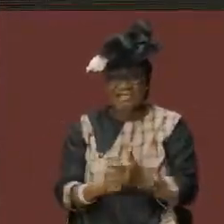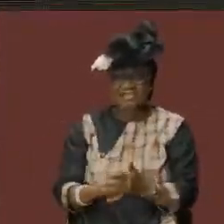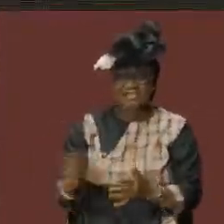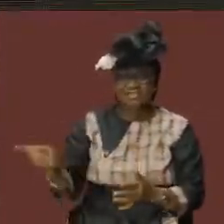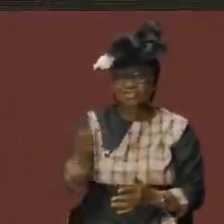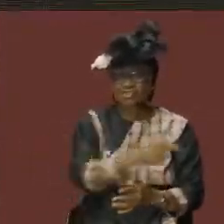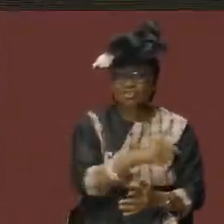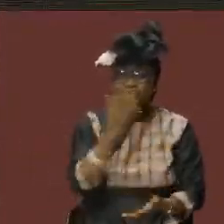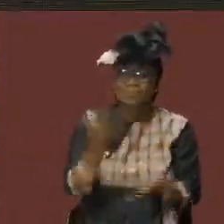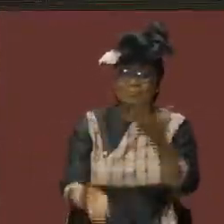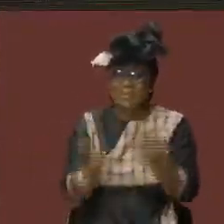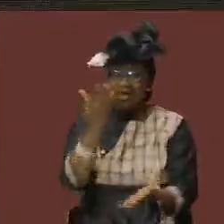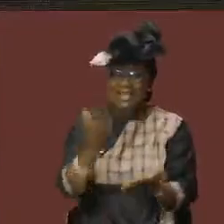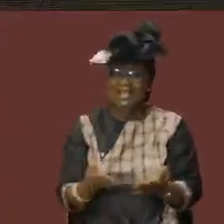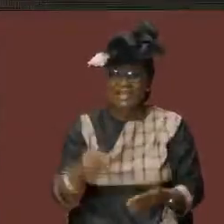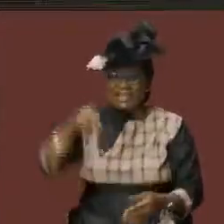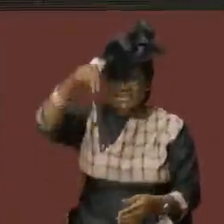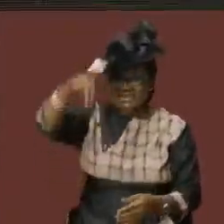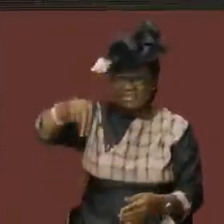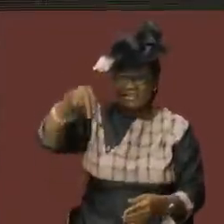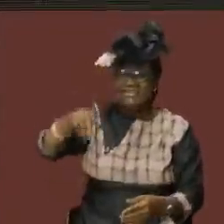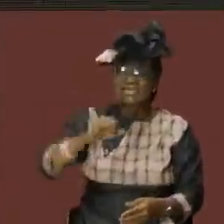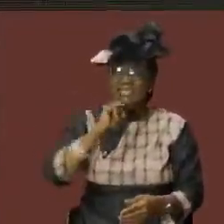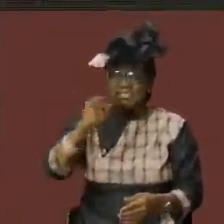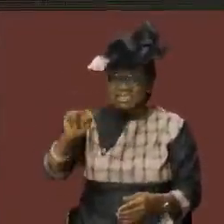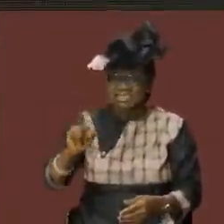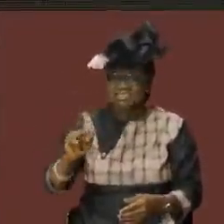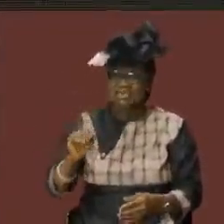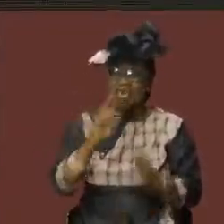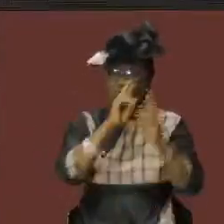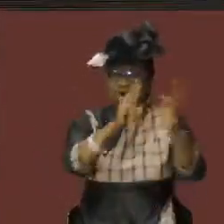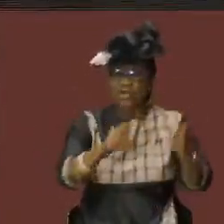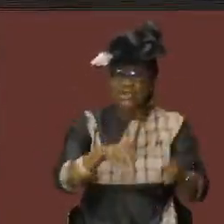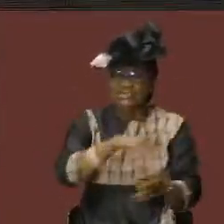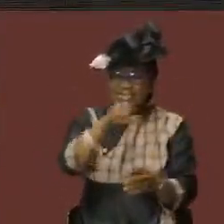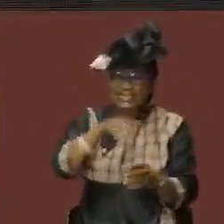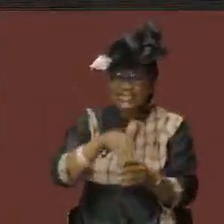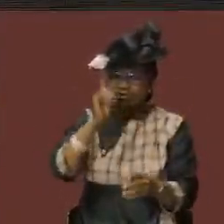is already included, even in the meal.